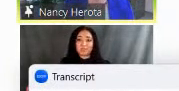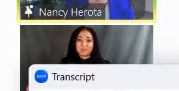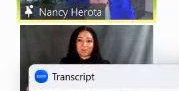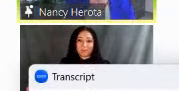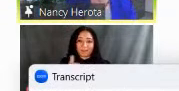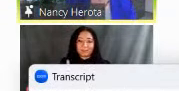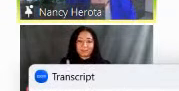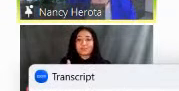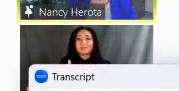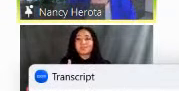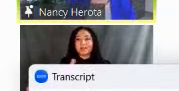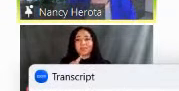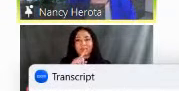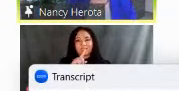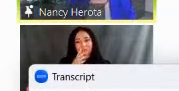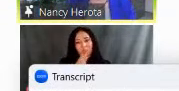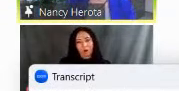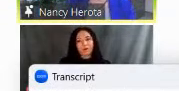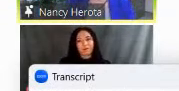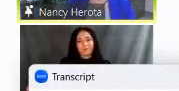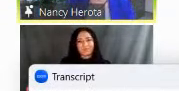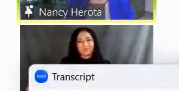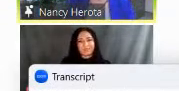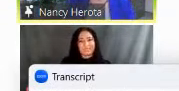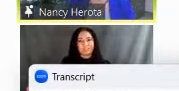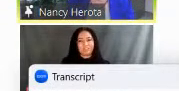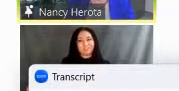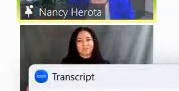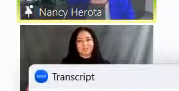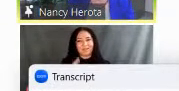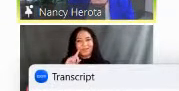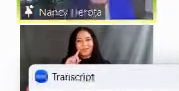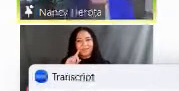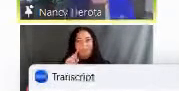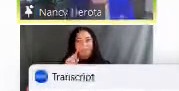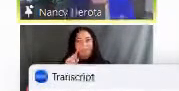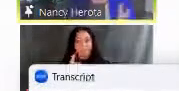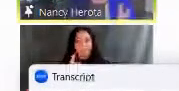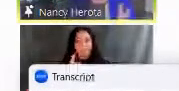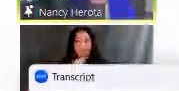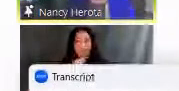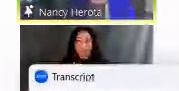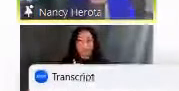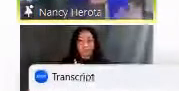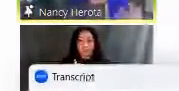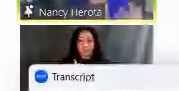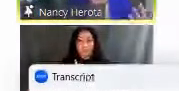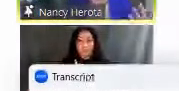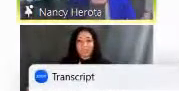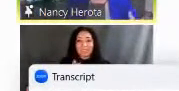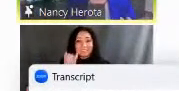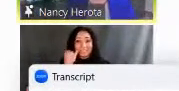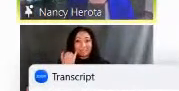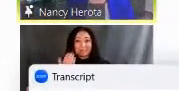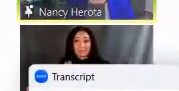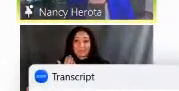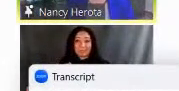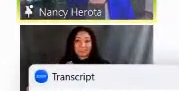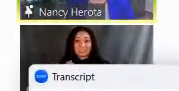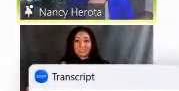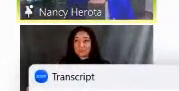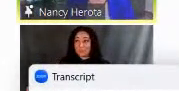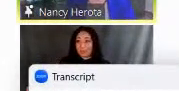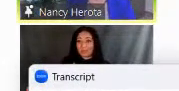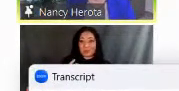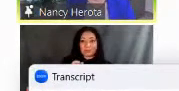think it's part of the equation or part of the discussion. So I think that information would be helpful. And perhaps if there's a way to at least get